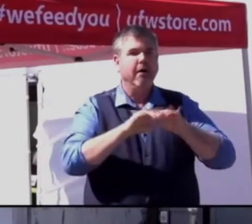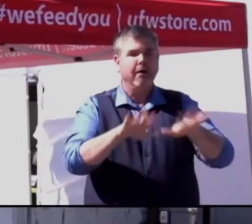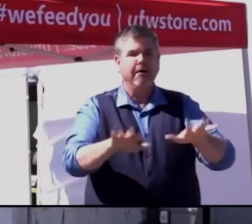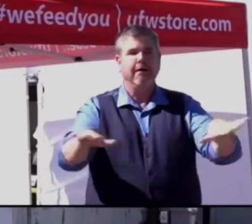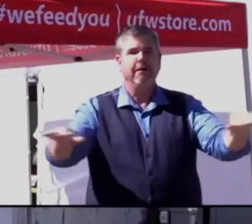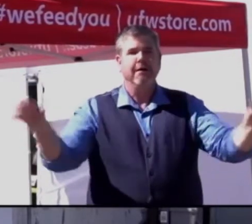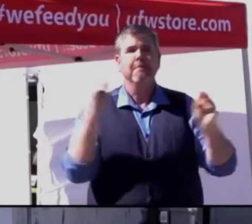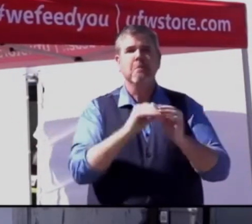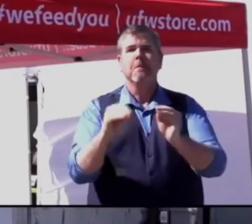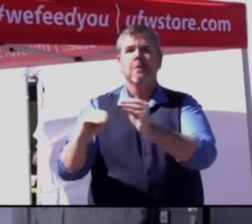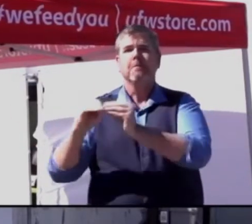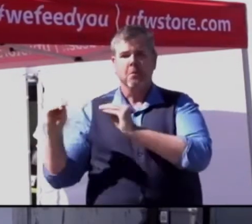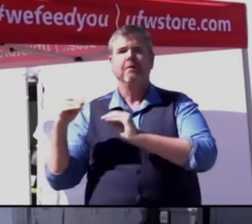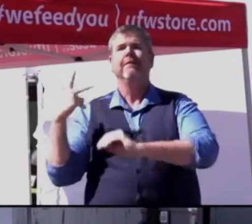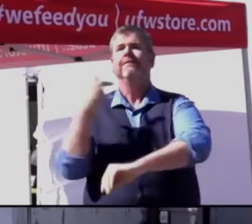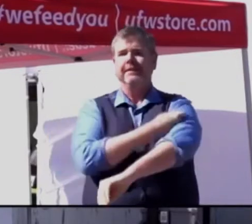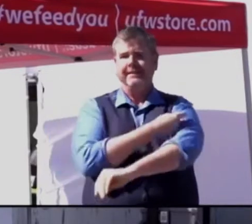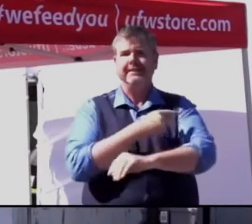pandemic.